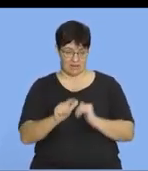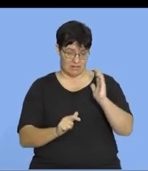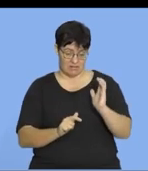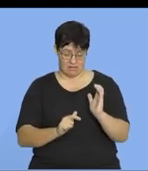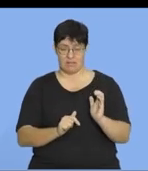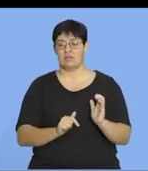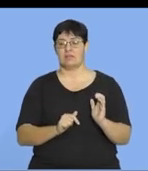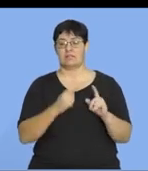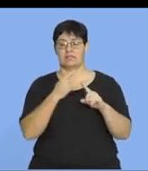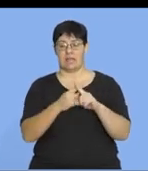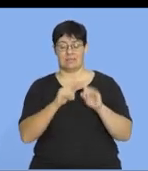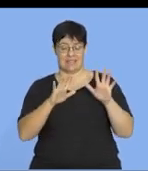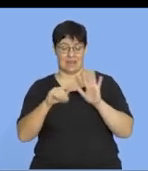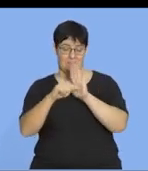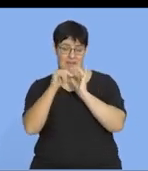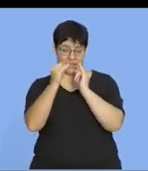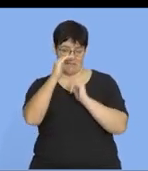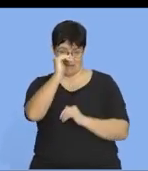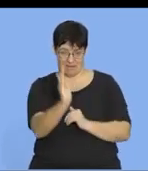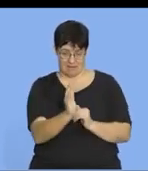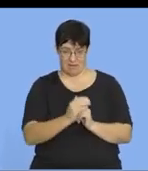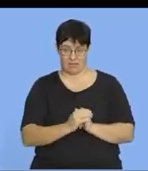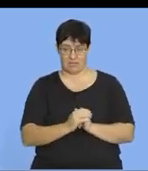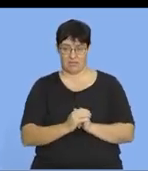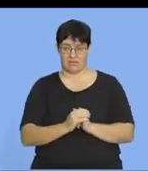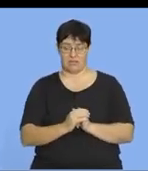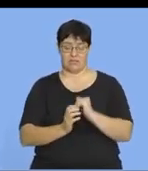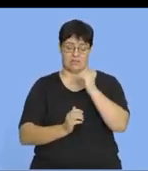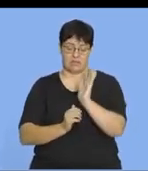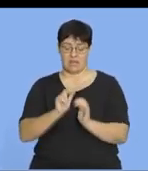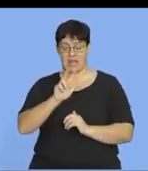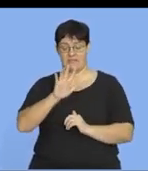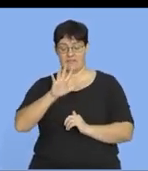6,67 times 10 to the minus 11,